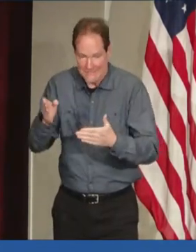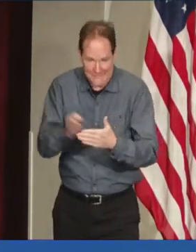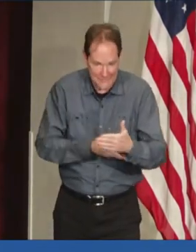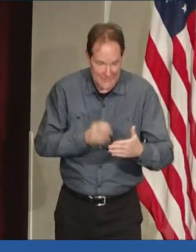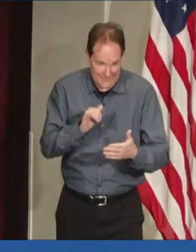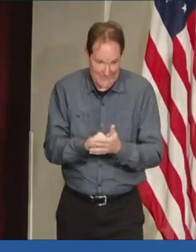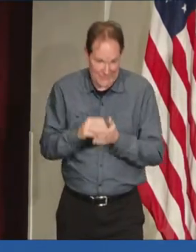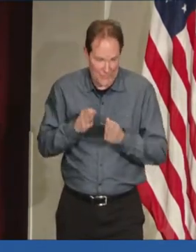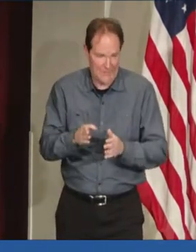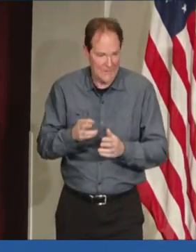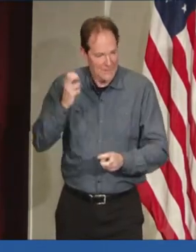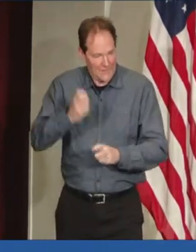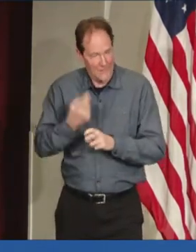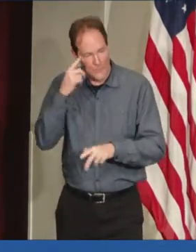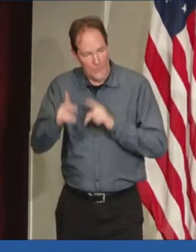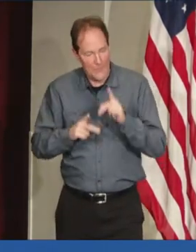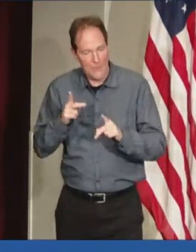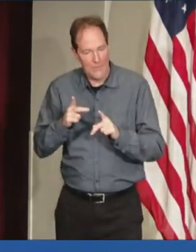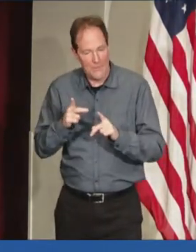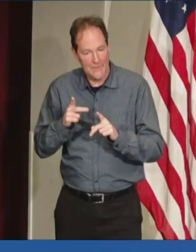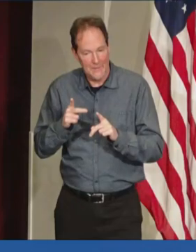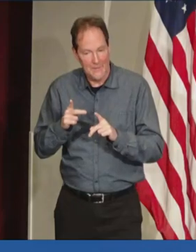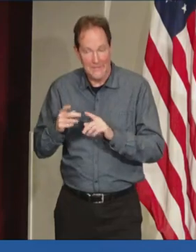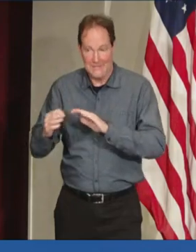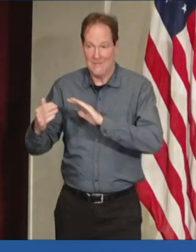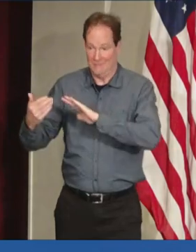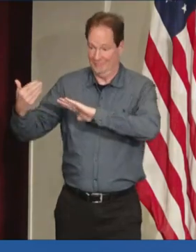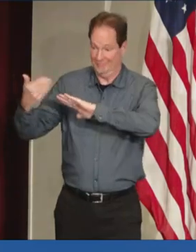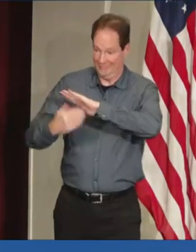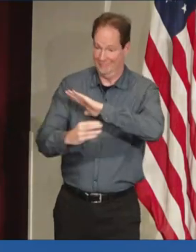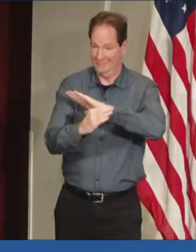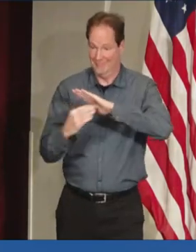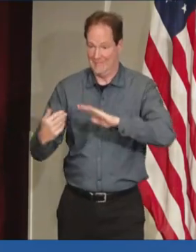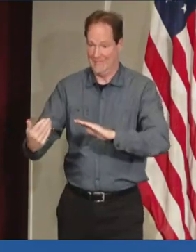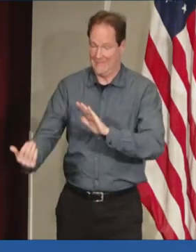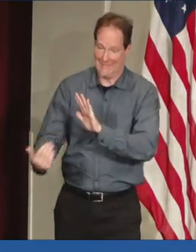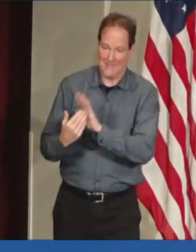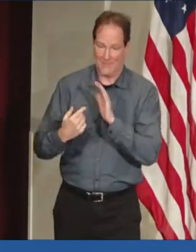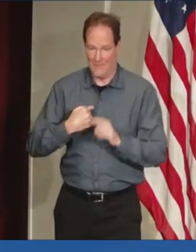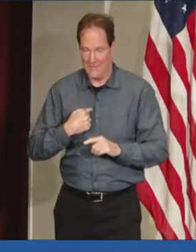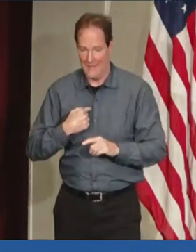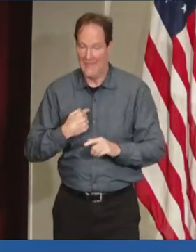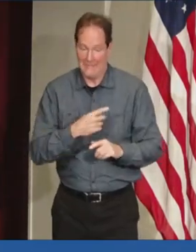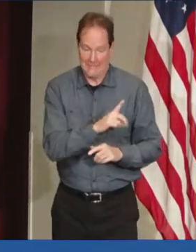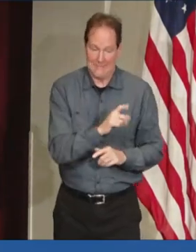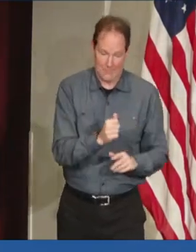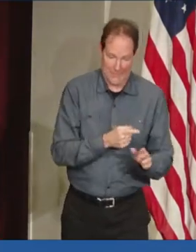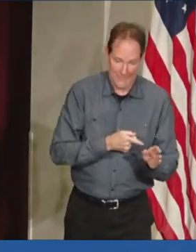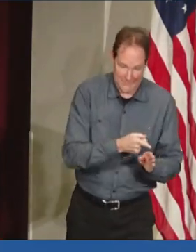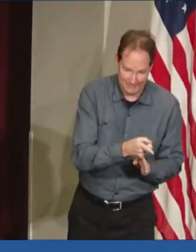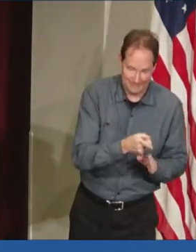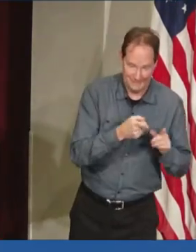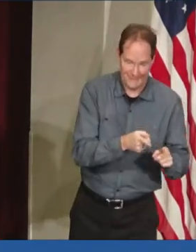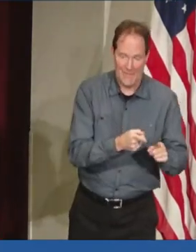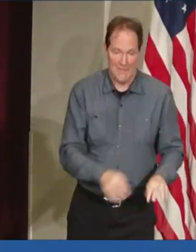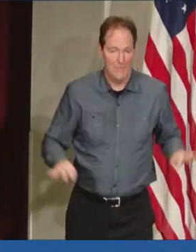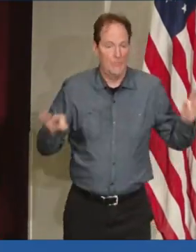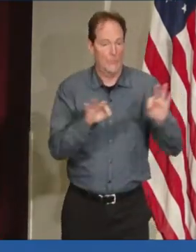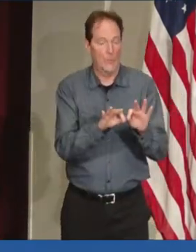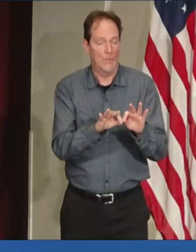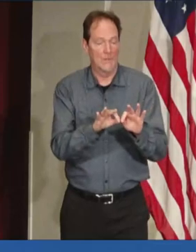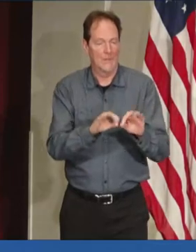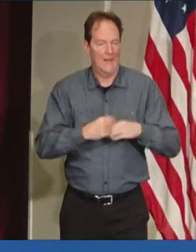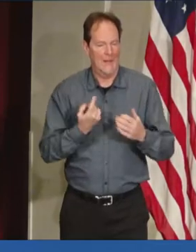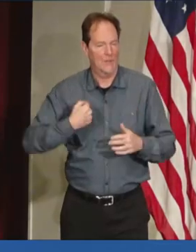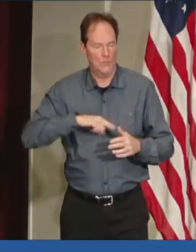it difficult for those who are being discriminated against. And in the area of disability, I think what's important is how